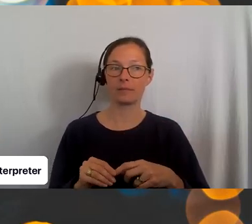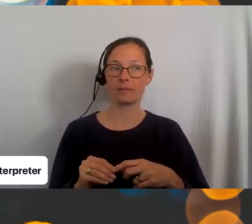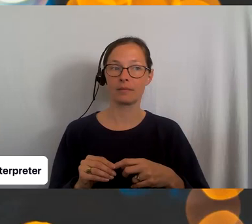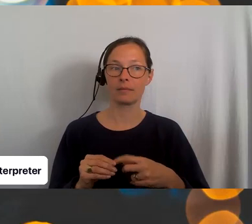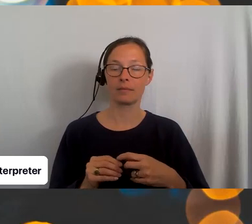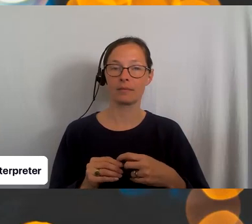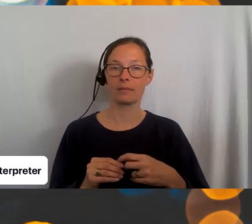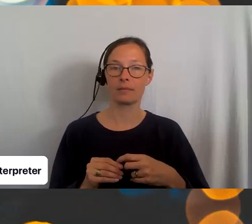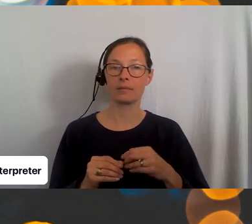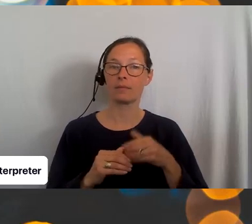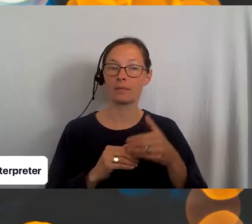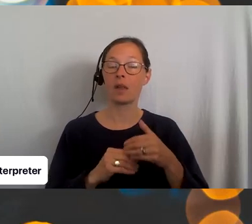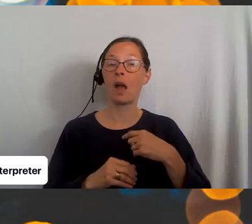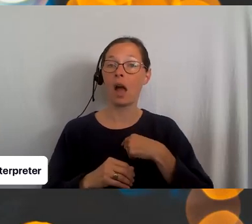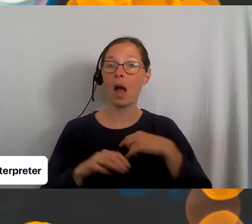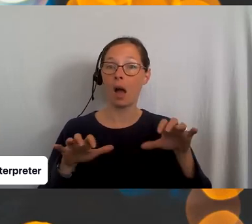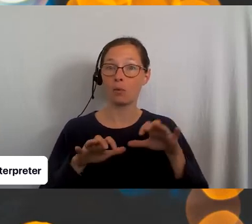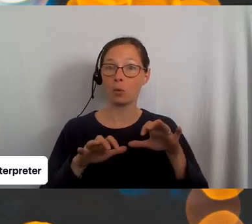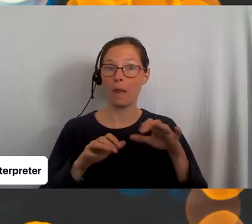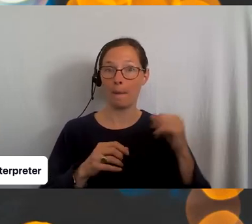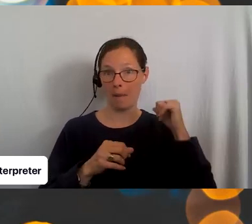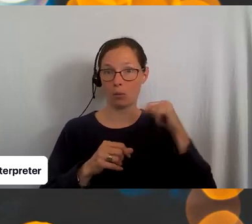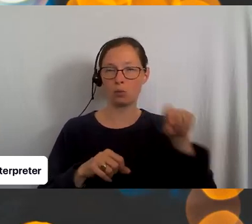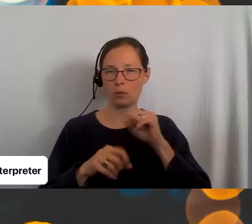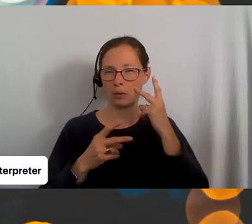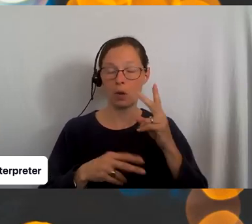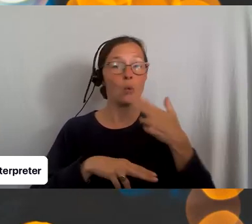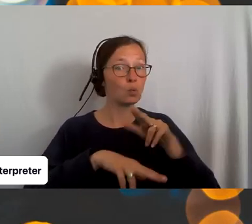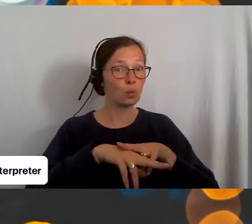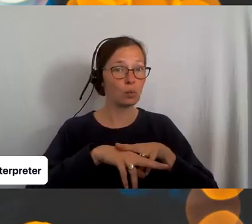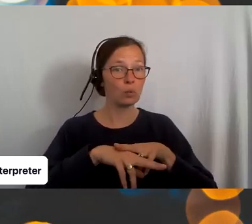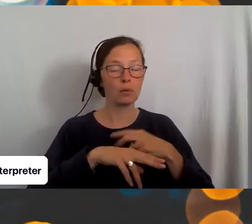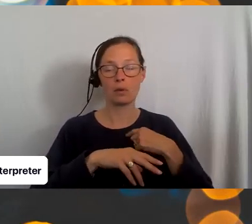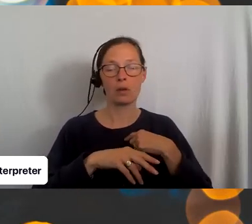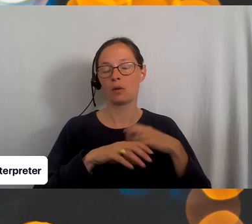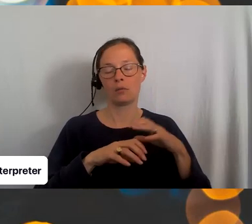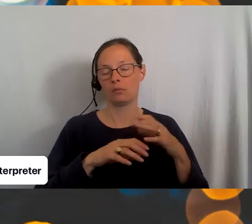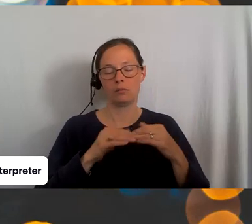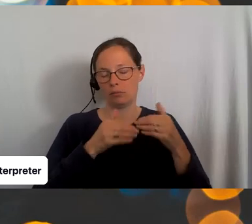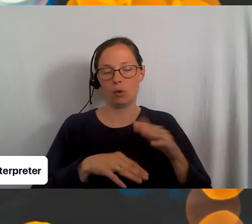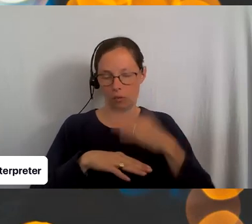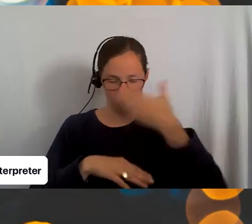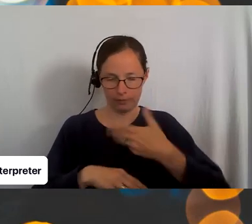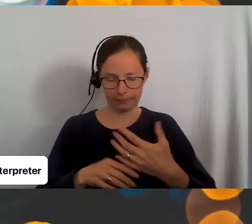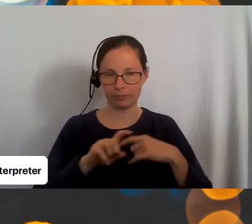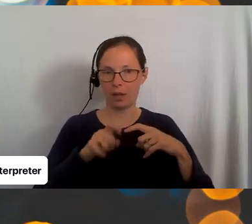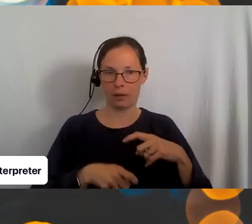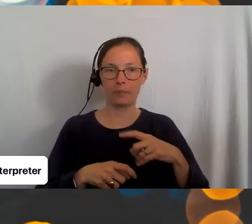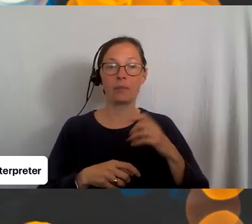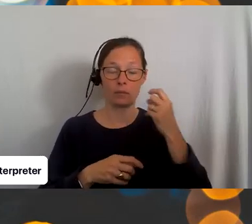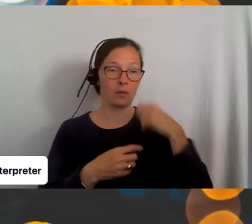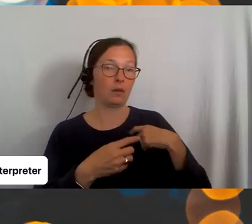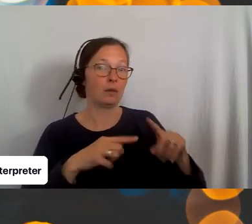And then I'm doing it on the back so you can see it. Normally, I just cast off on the front. So I would